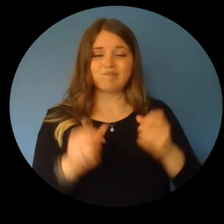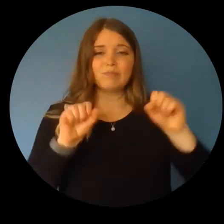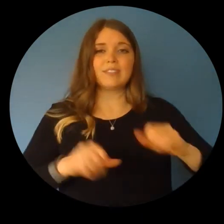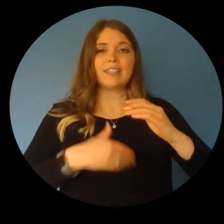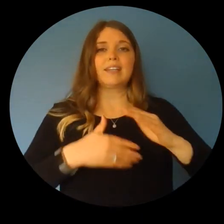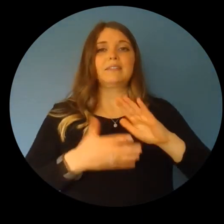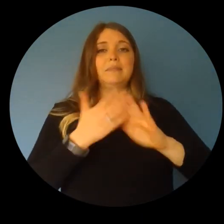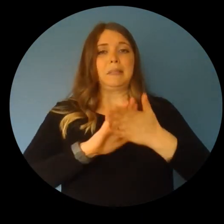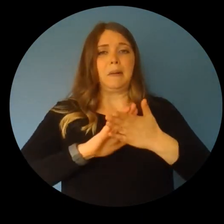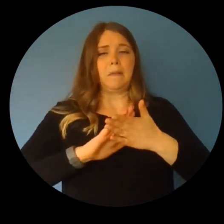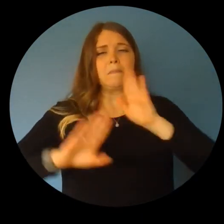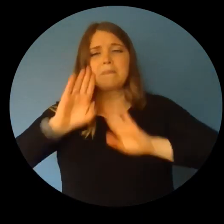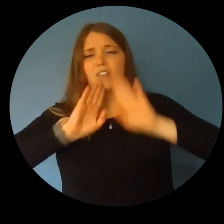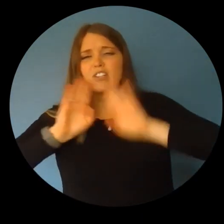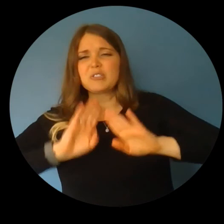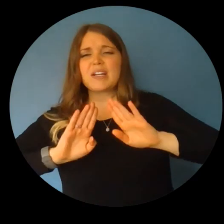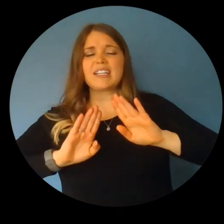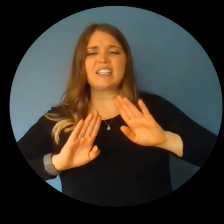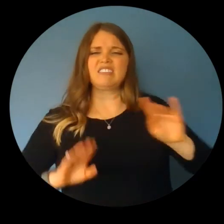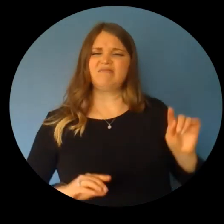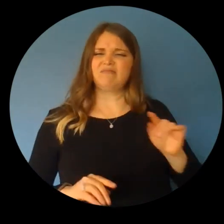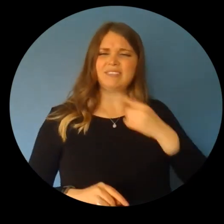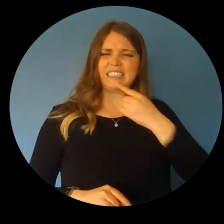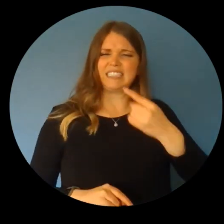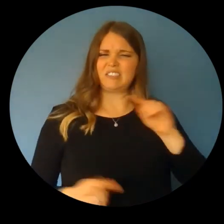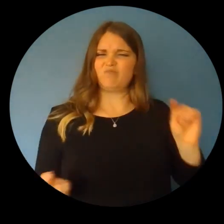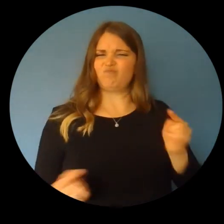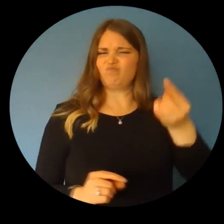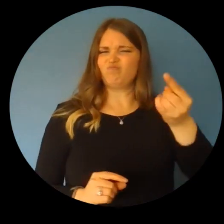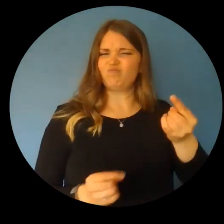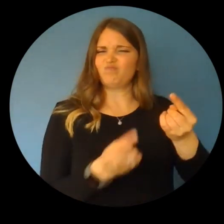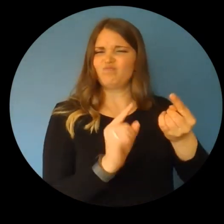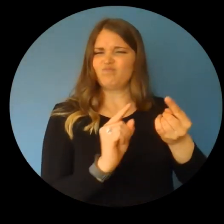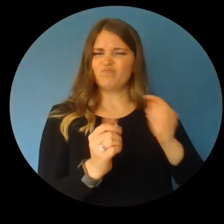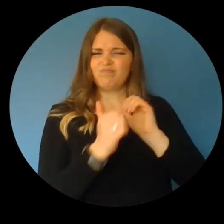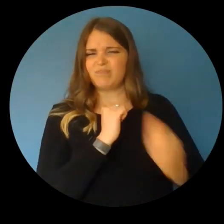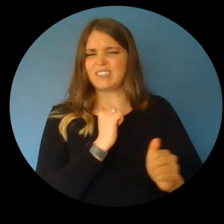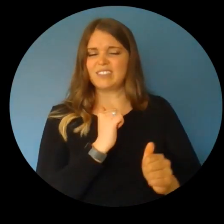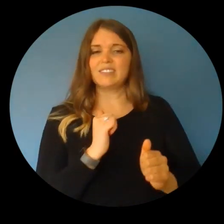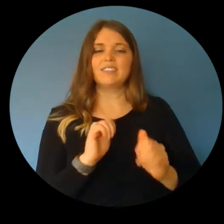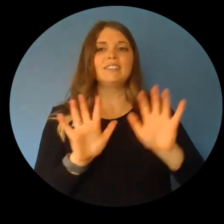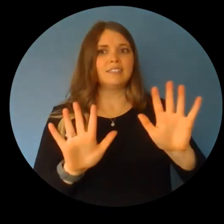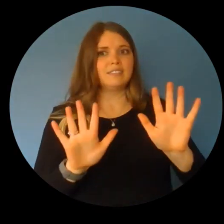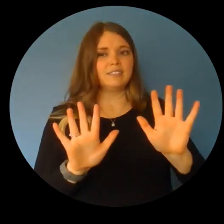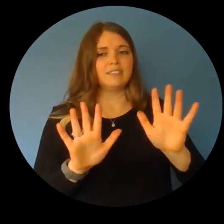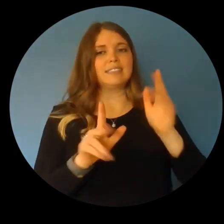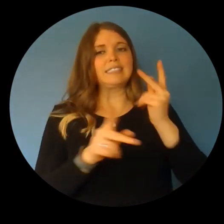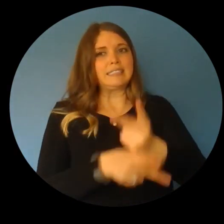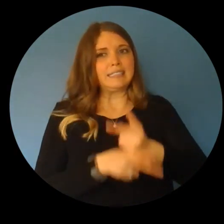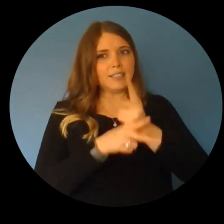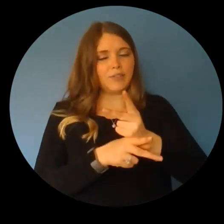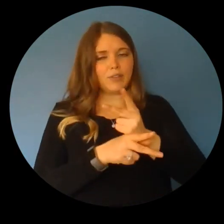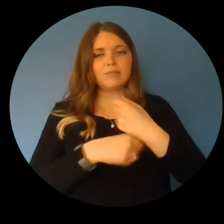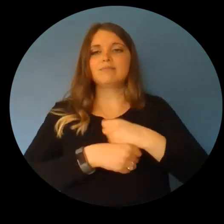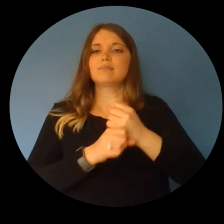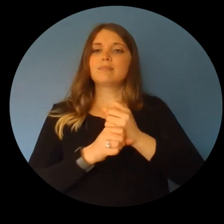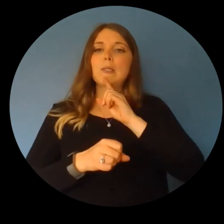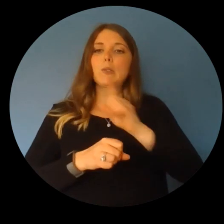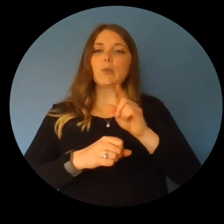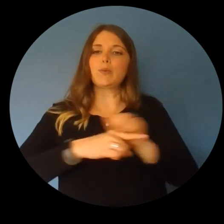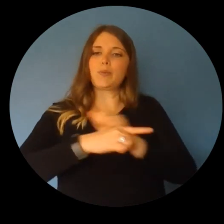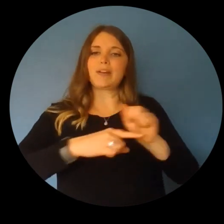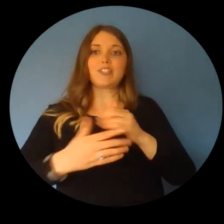and sometimes we can say things that aren't nice, and we can dip into other people's buckets. So let's make sure that we're practicing all of those